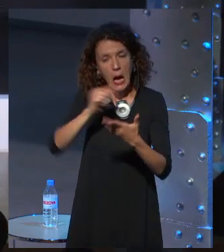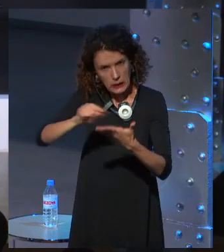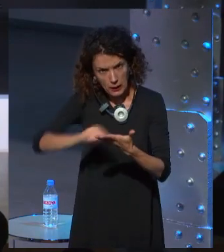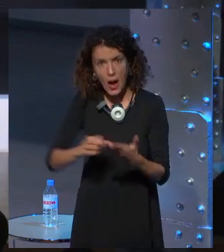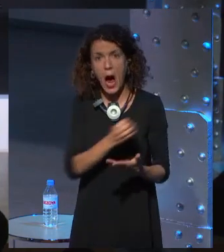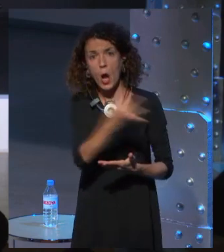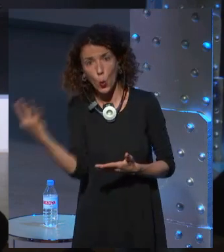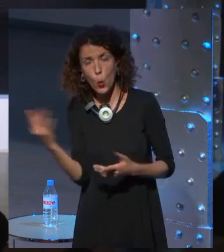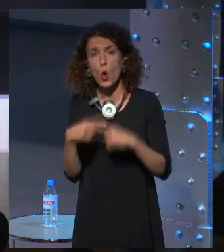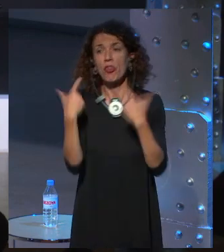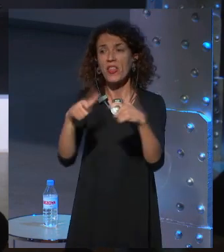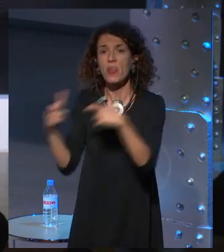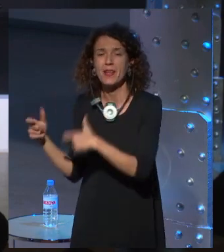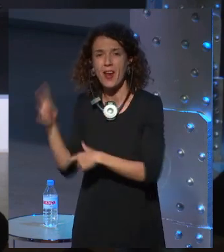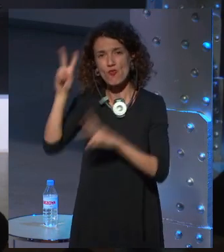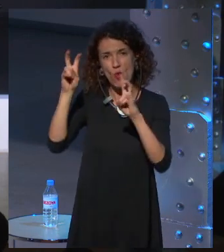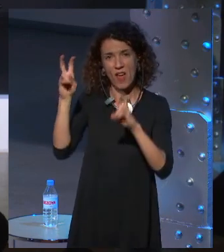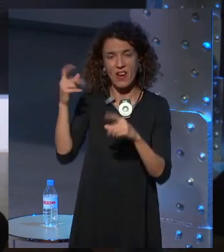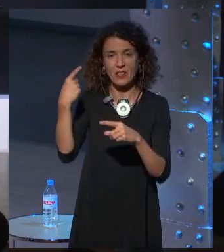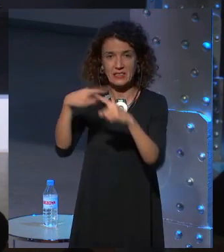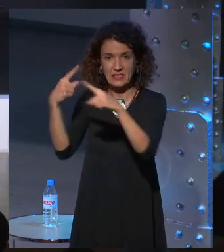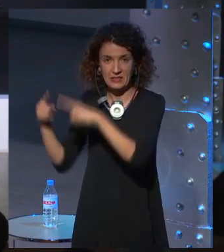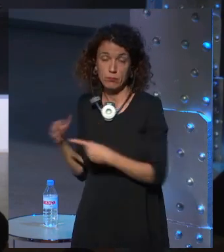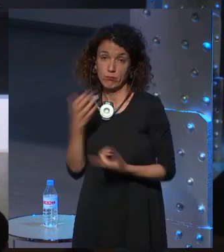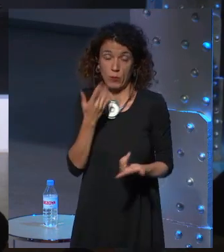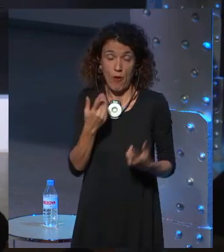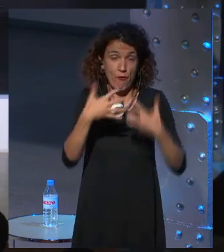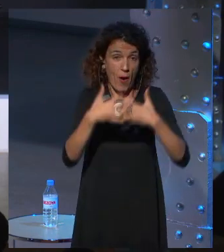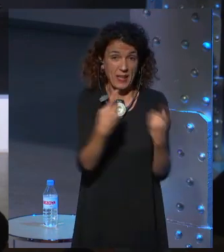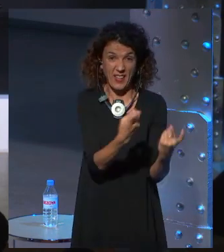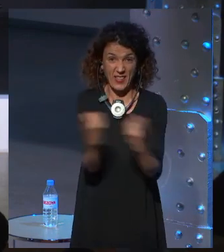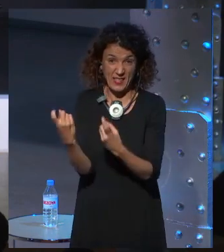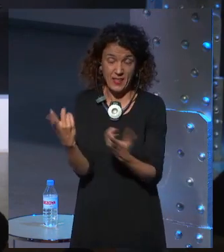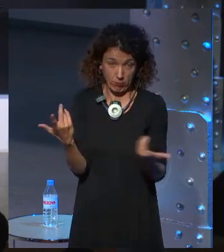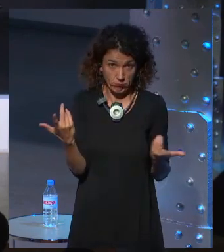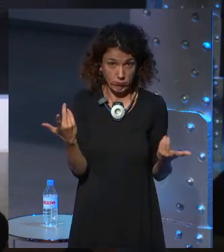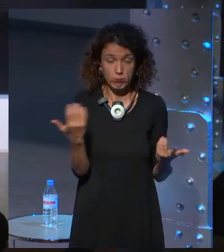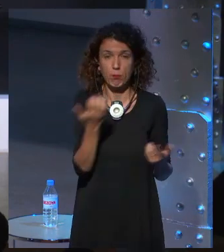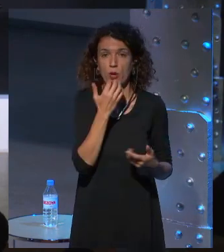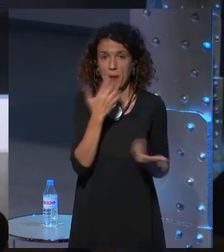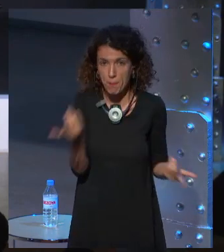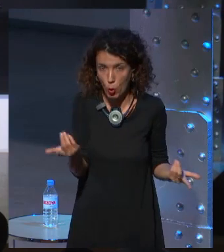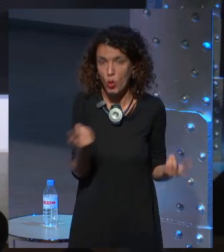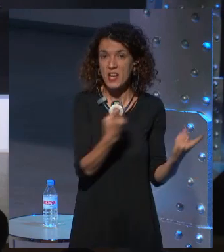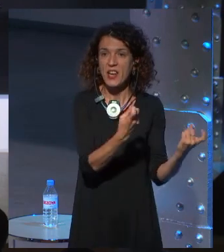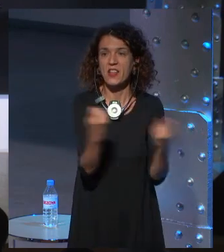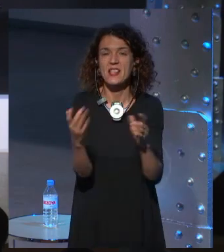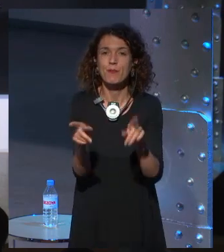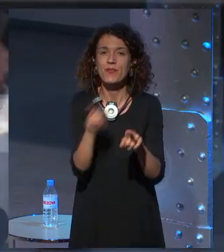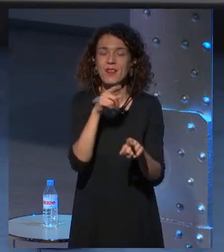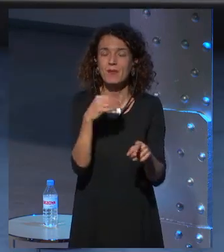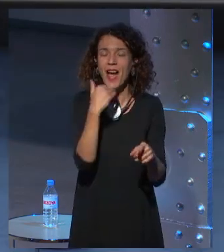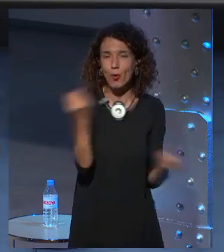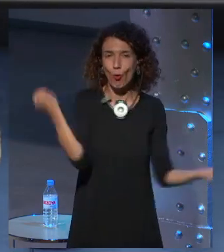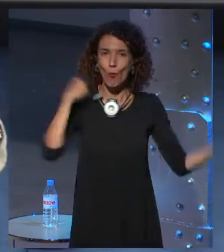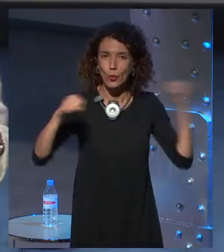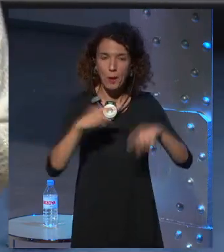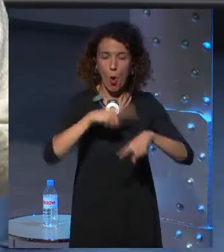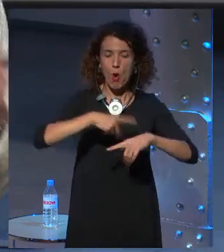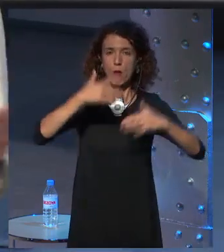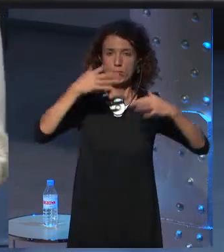we were producing out of our factories. And they also had to have some core behaviors. They had to be able to show up on time. They had to be